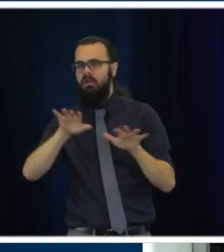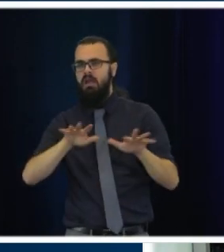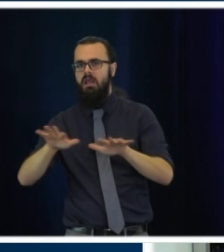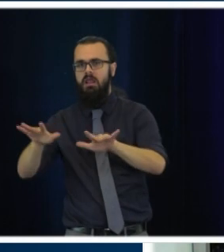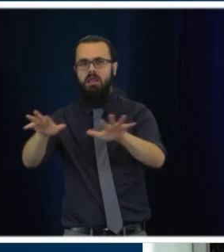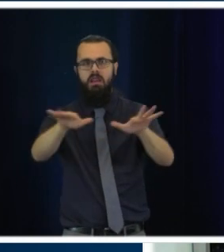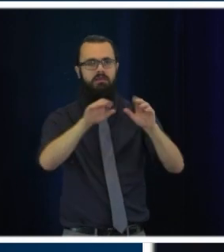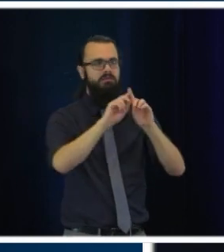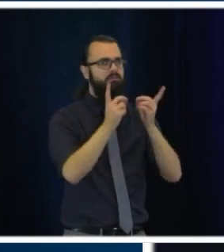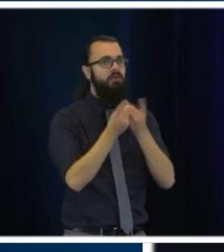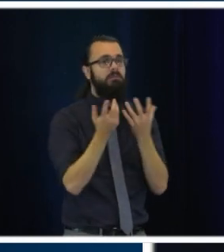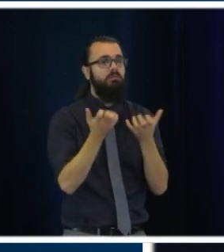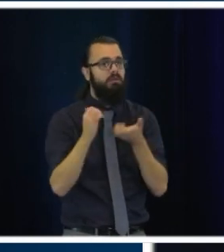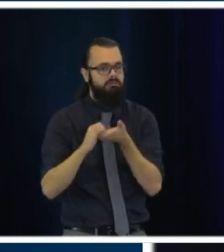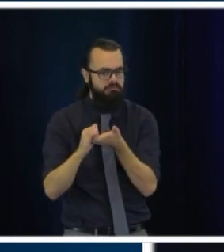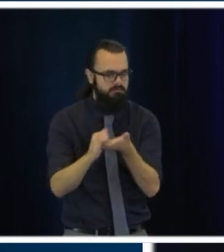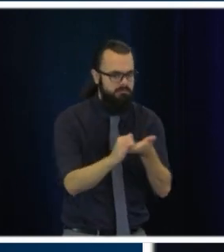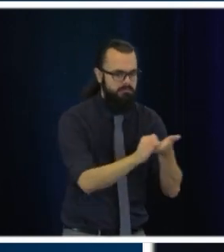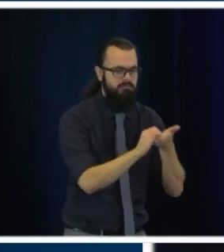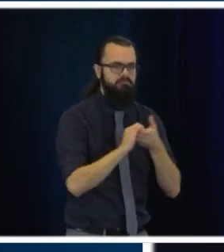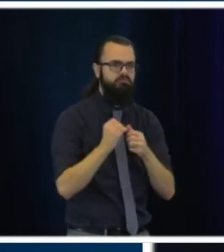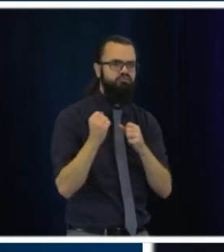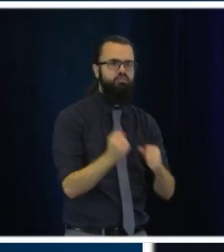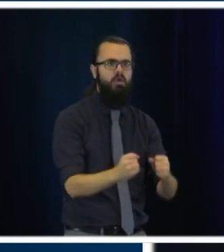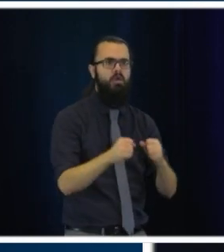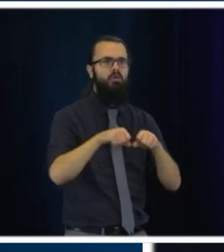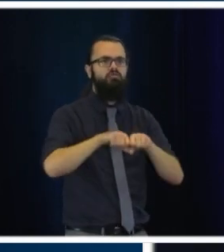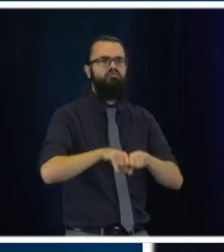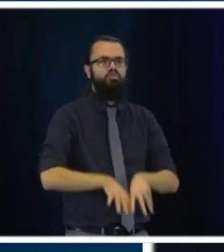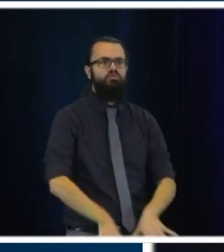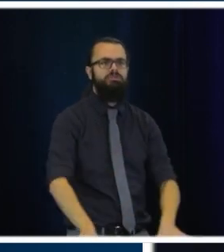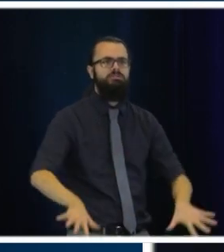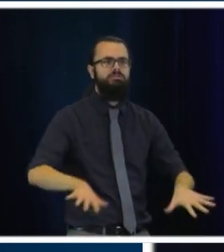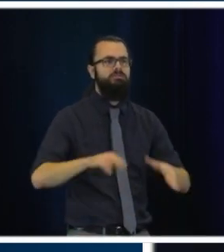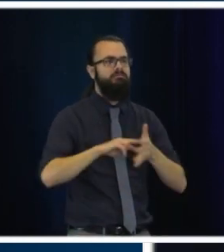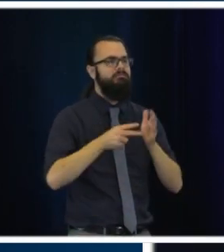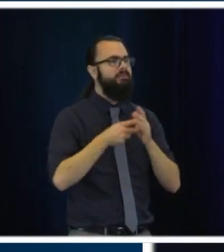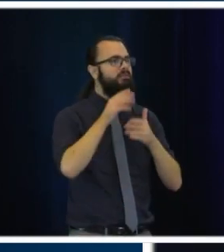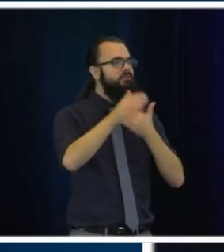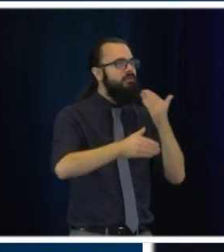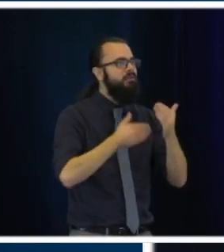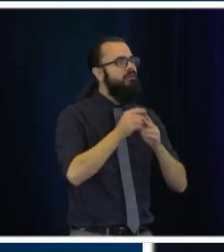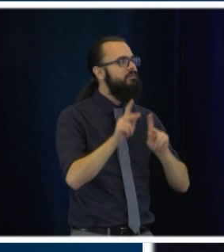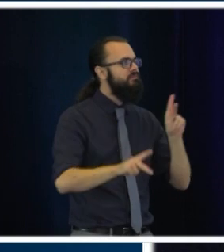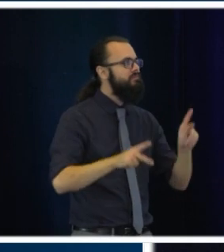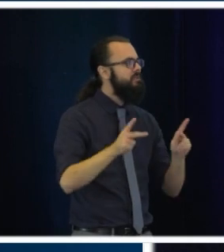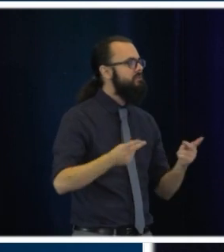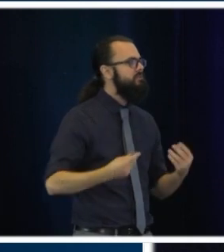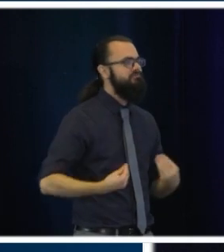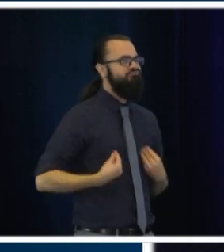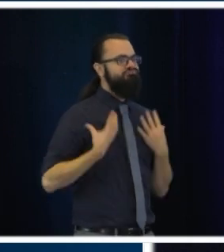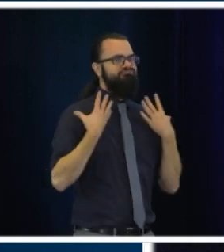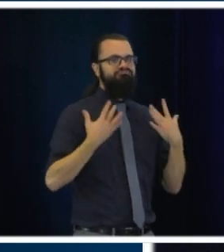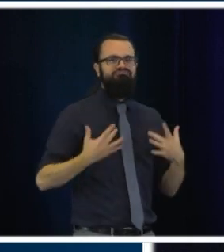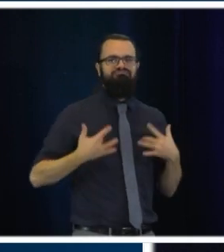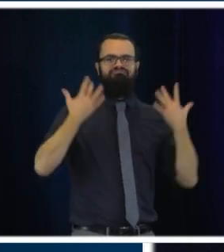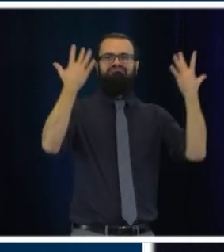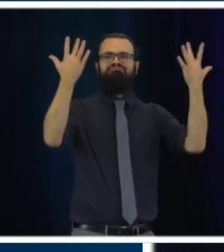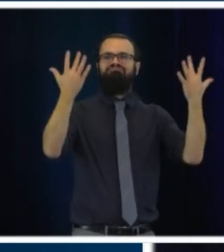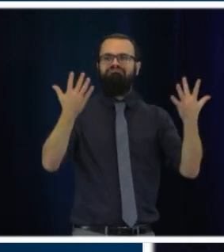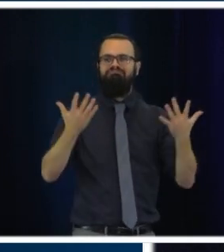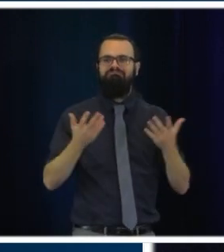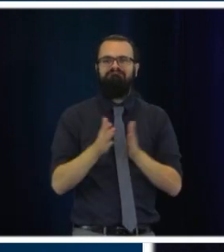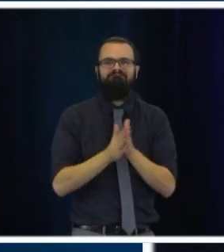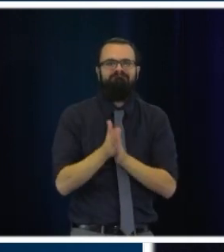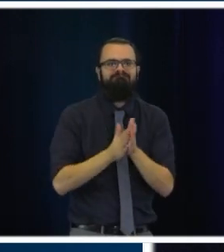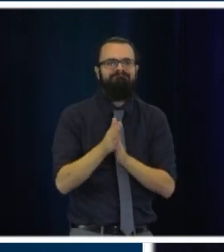neighborhoods to have those strong roots so that we can all flourish and all thrive and all give back to our community and our